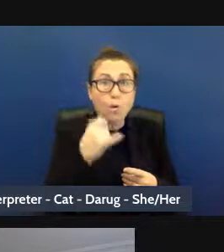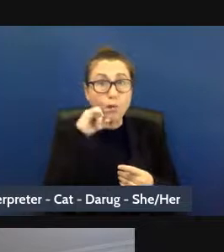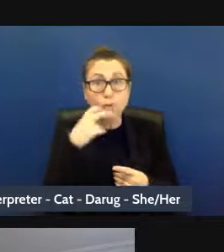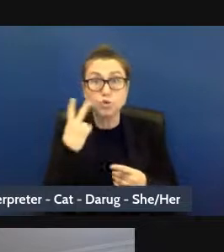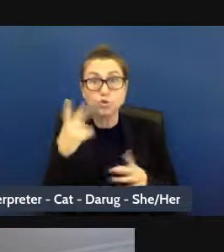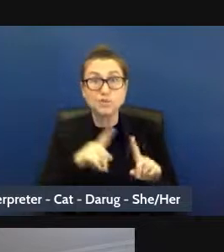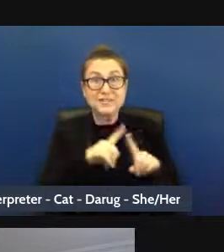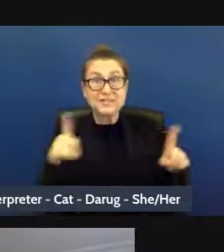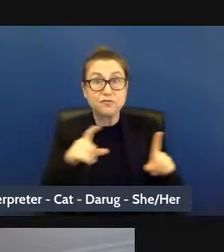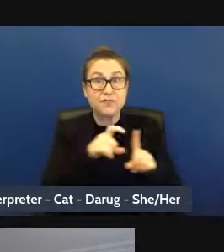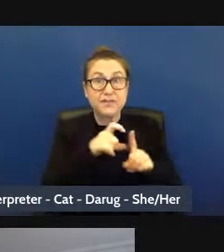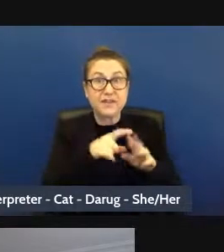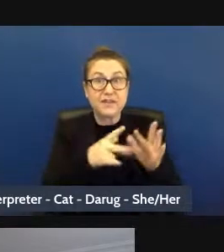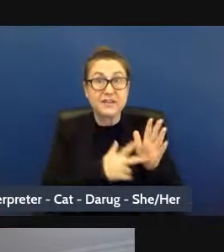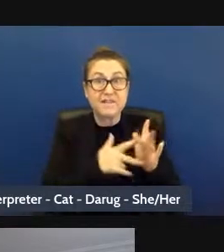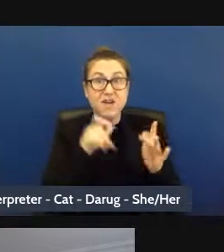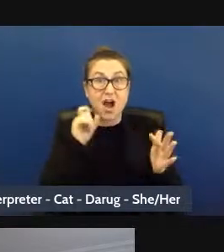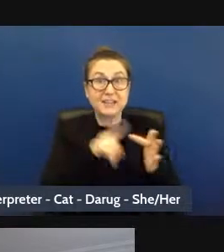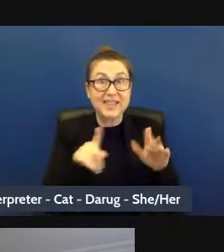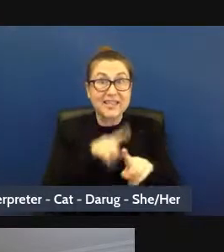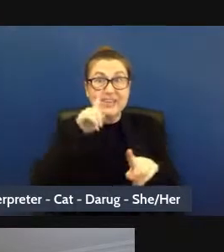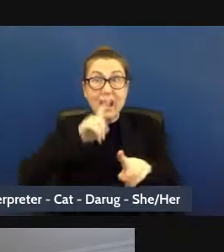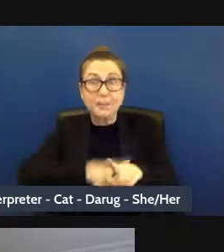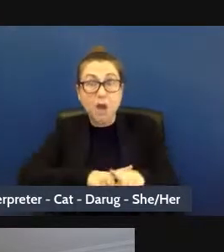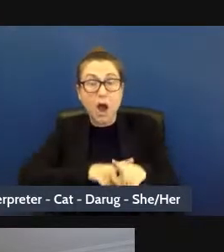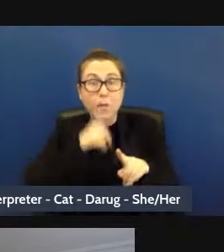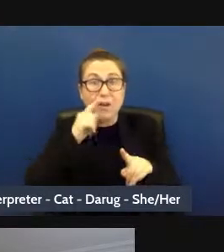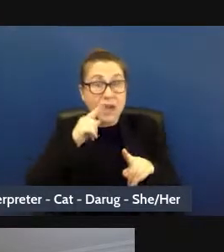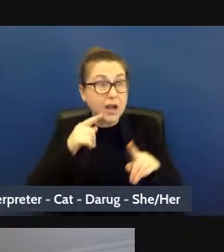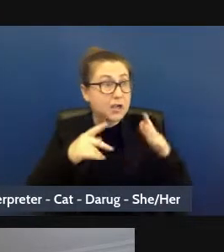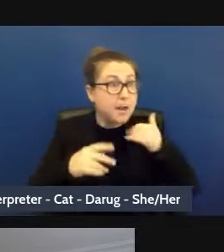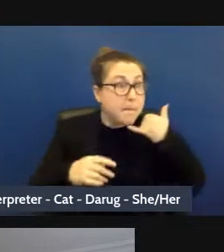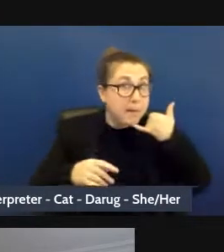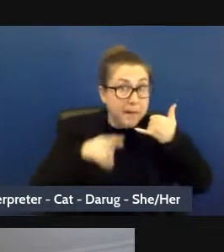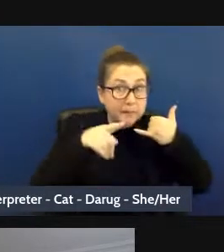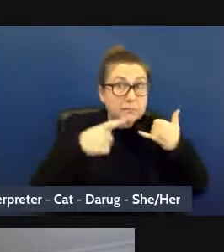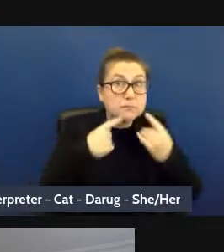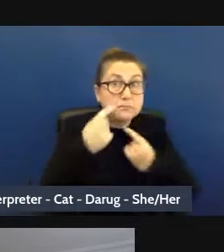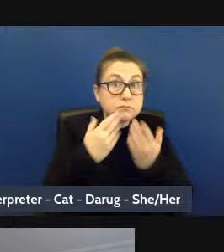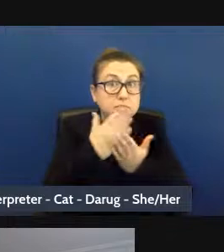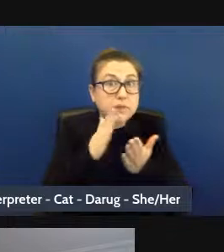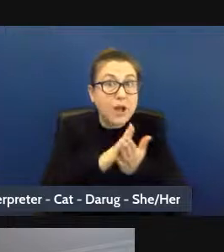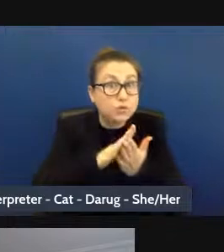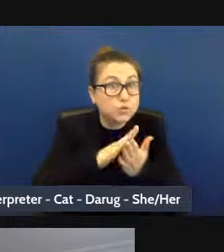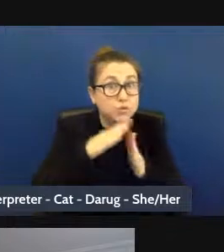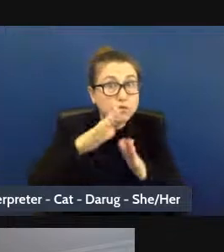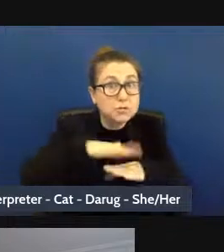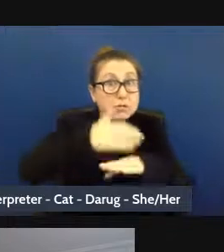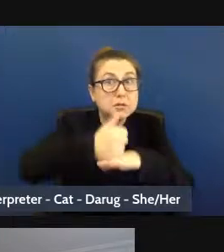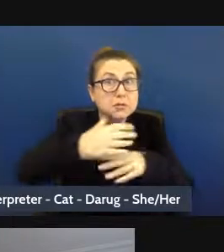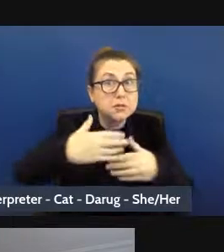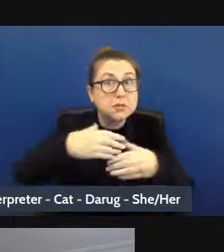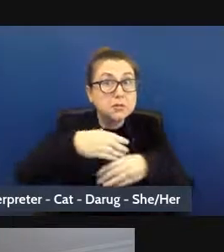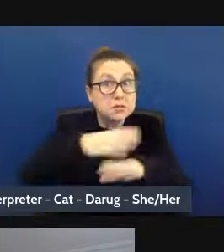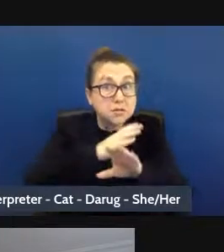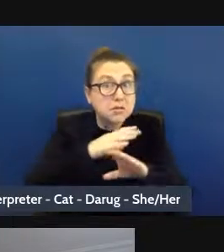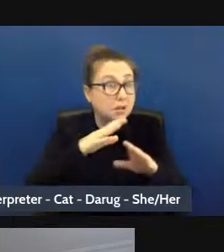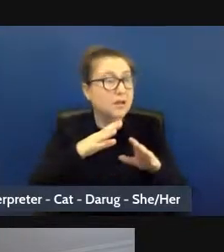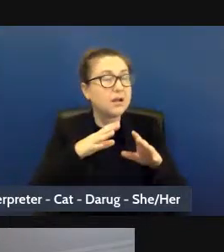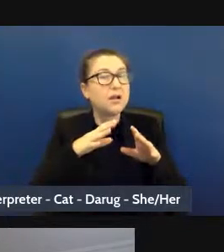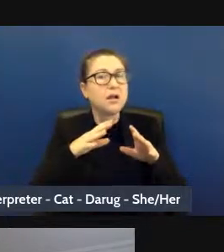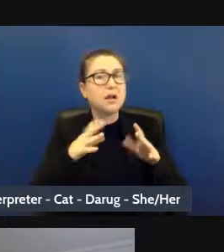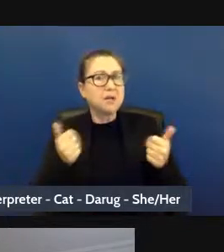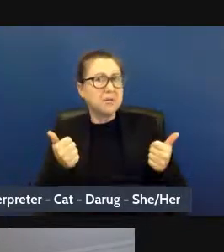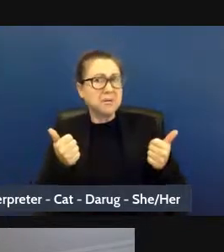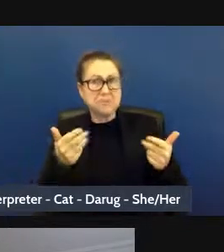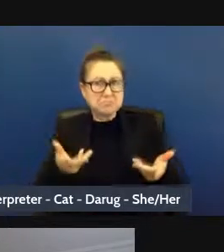time. We'll talk you through it. And we're finding that as soon as you've had 1 or 2 sessions and people get into the